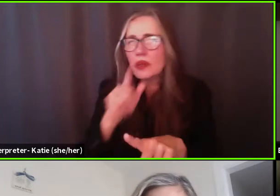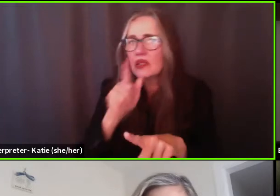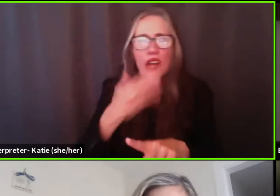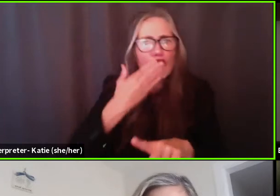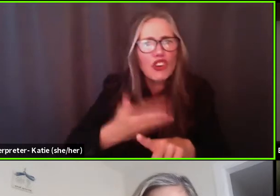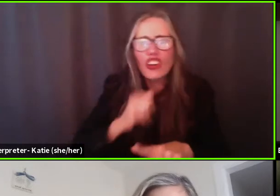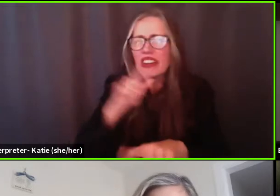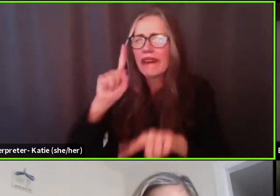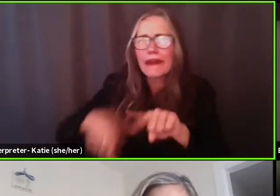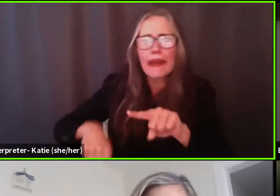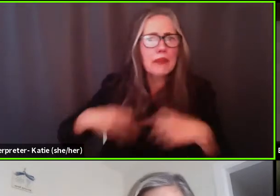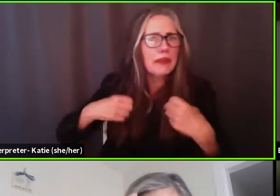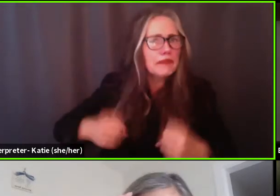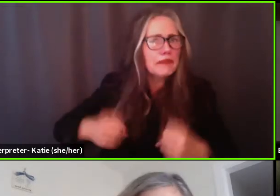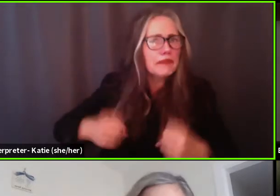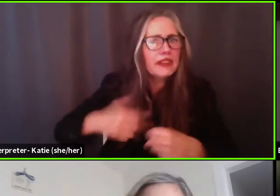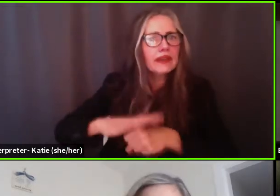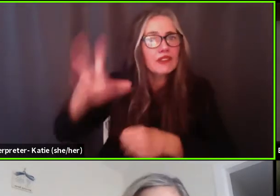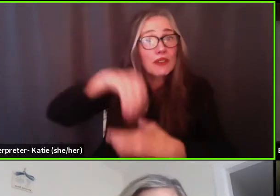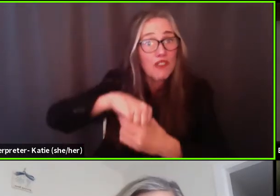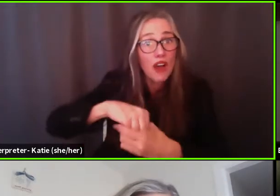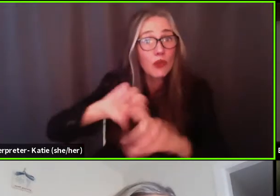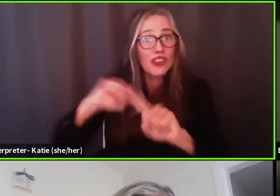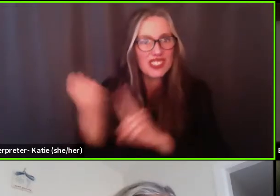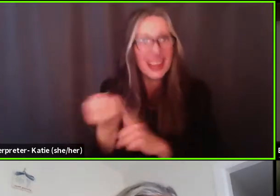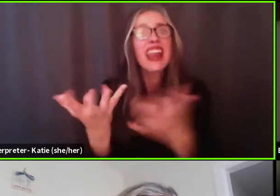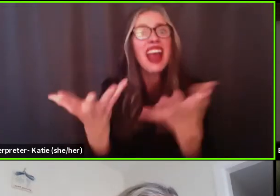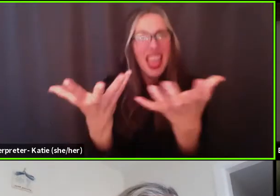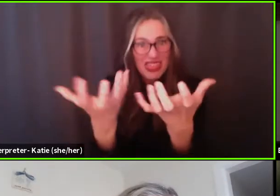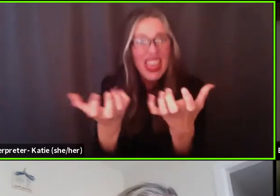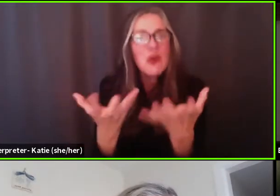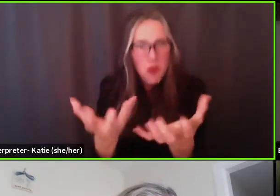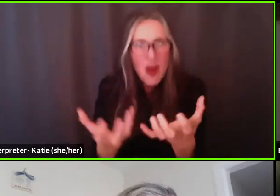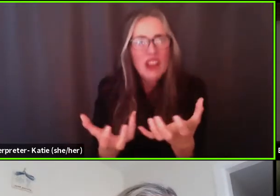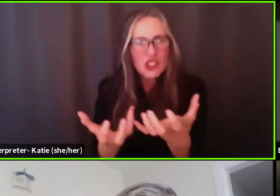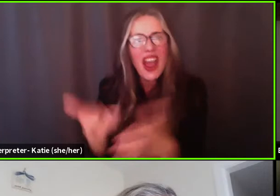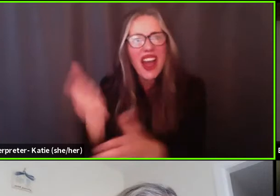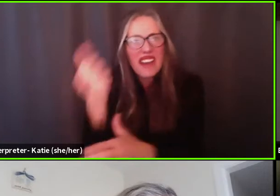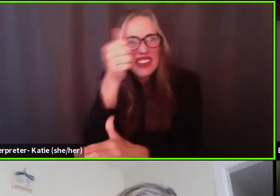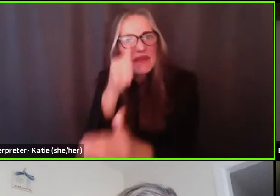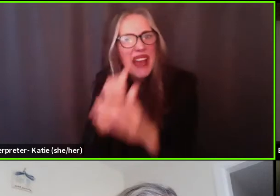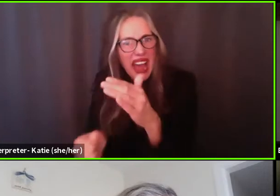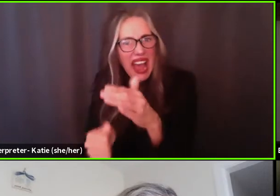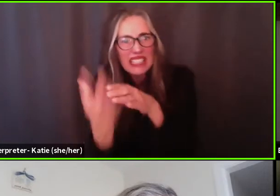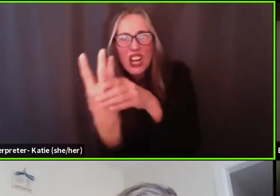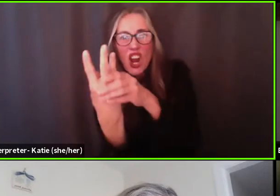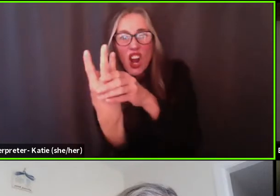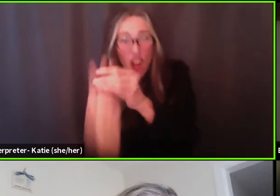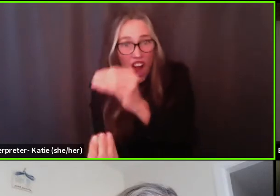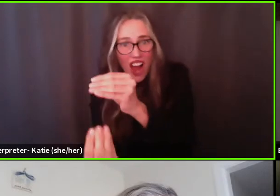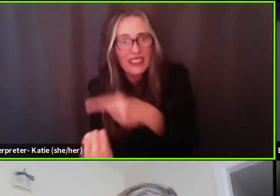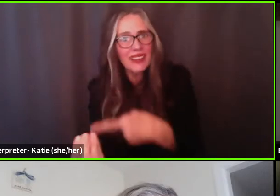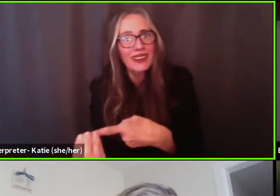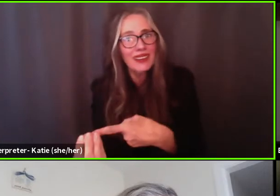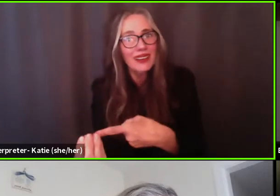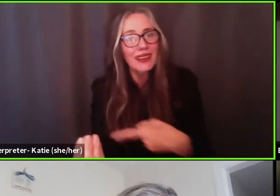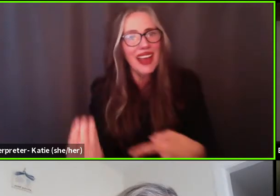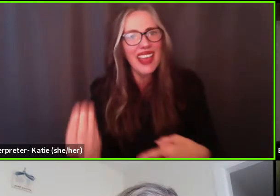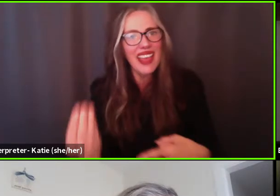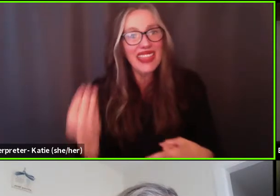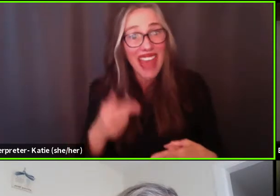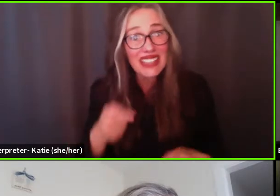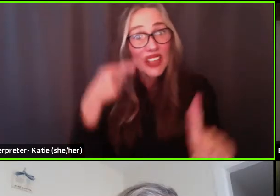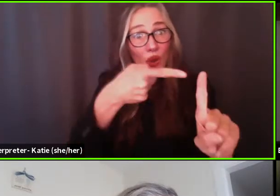valorized roles and so you know the fact that you can't find information on this or didn't know about it is utterly intentional and